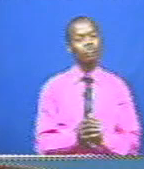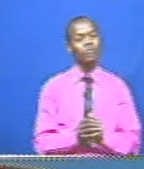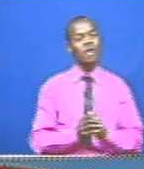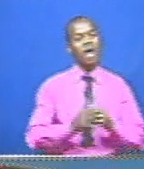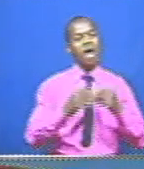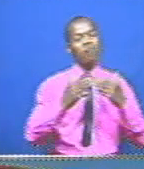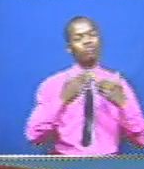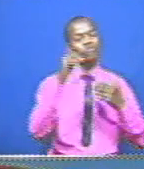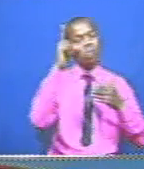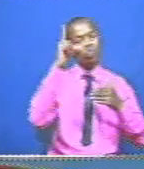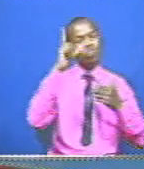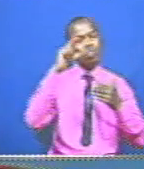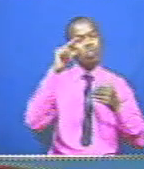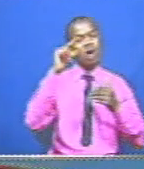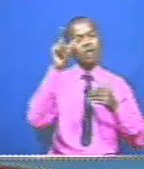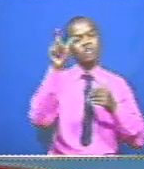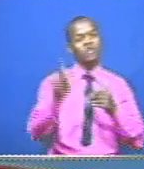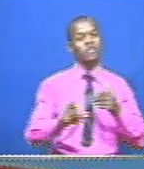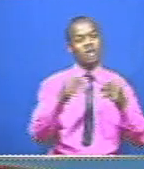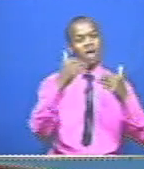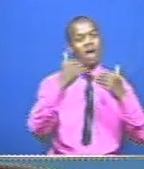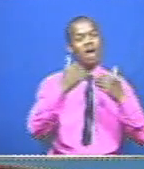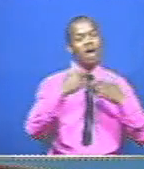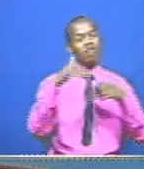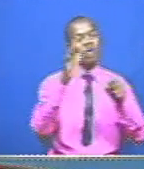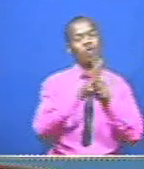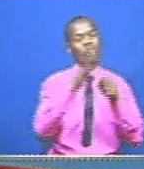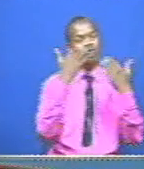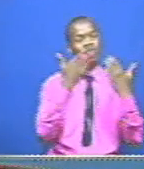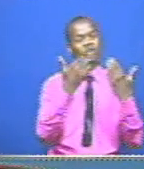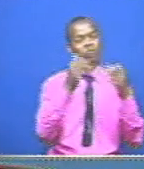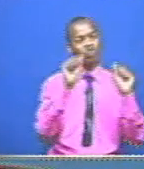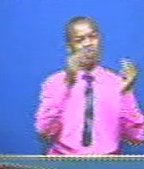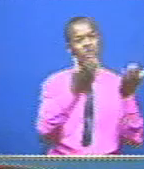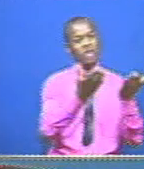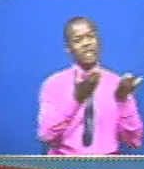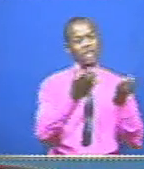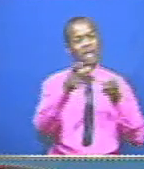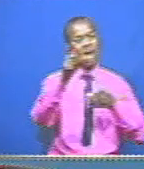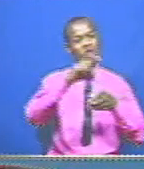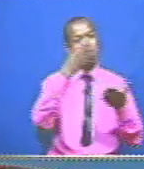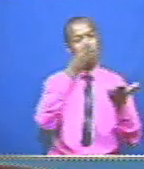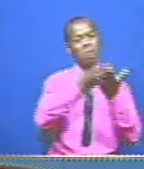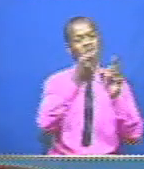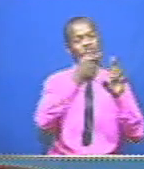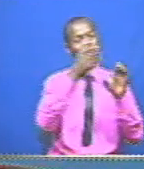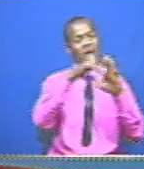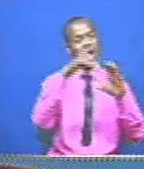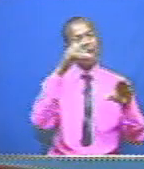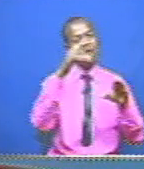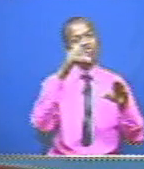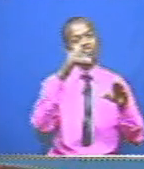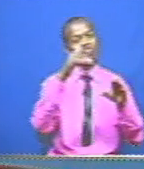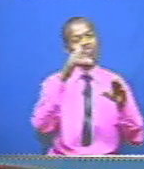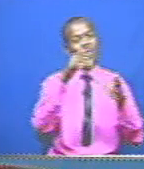the coastal region, we have the port, we have minerals. Do we really need additional funding from outside or even loans, if